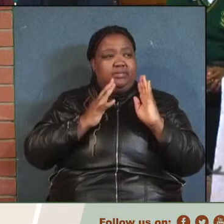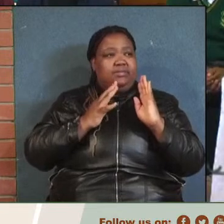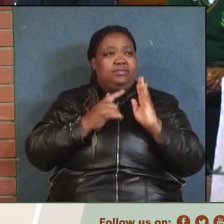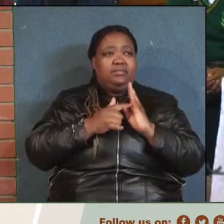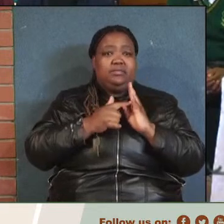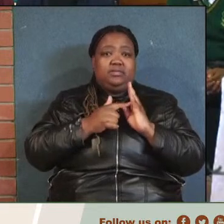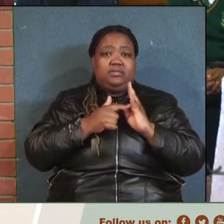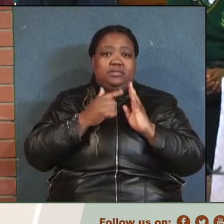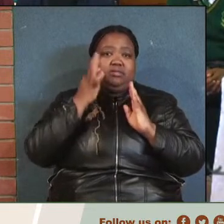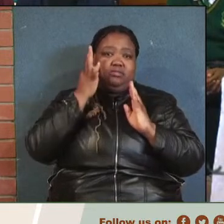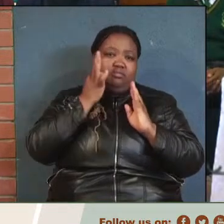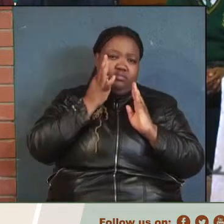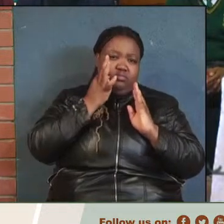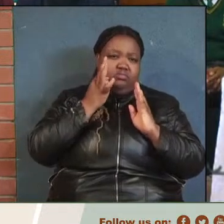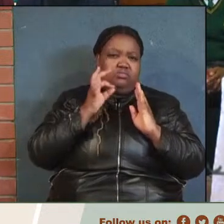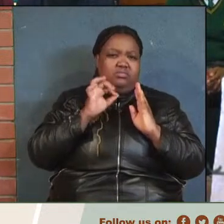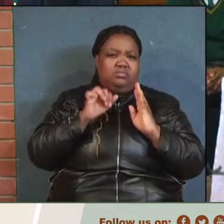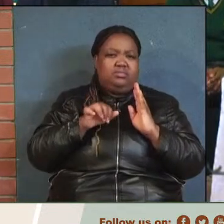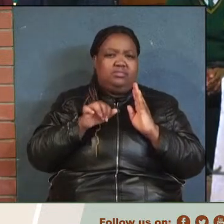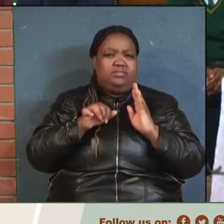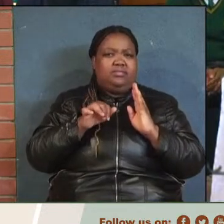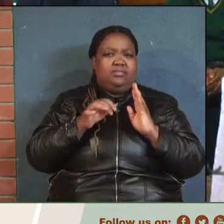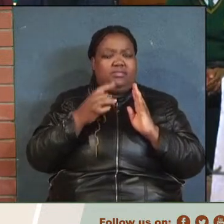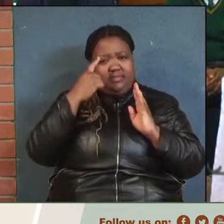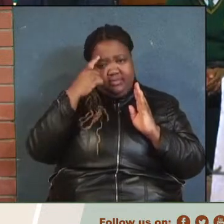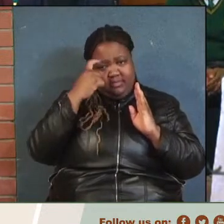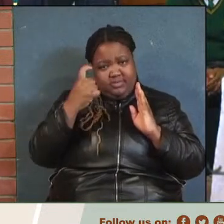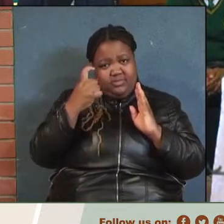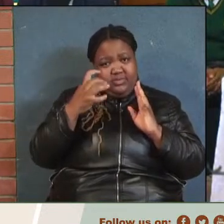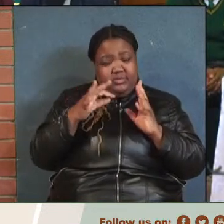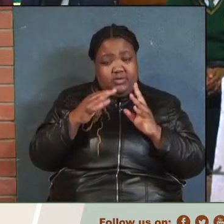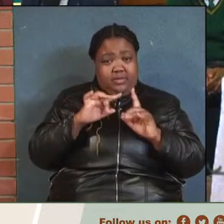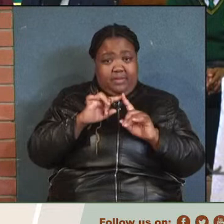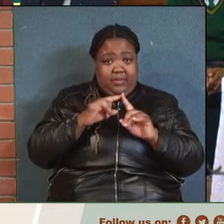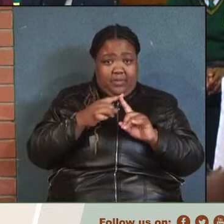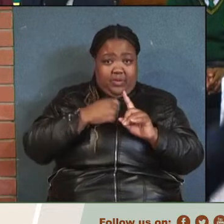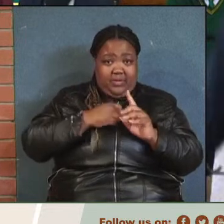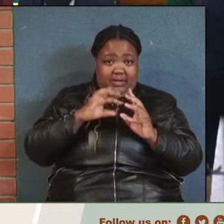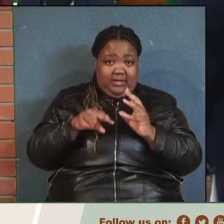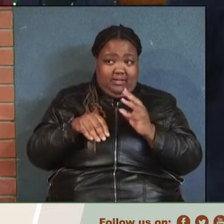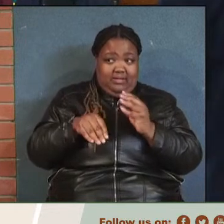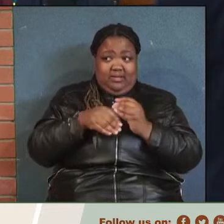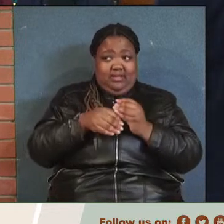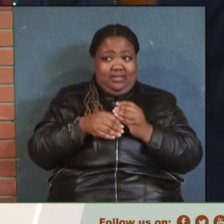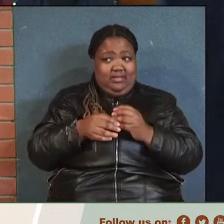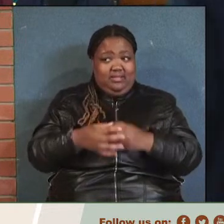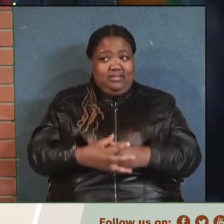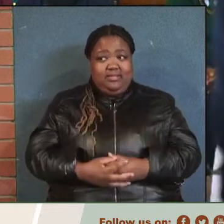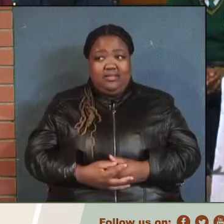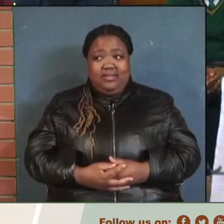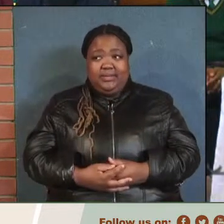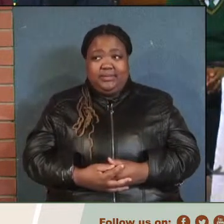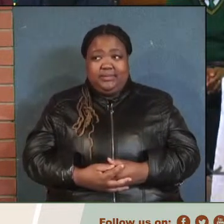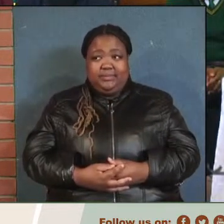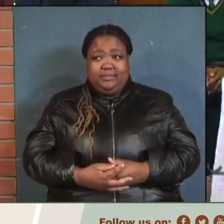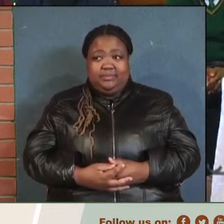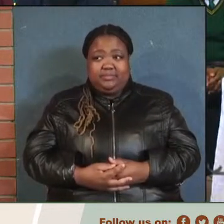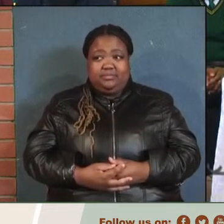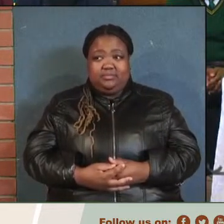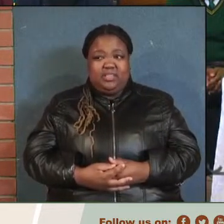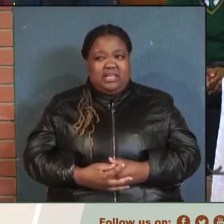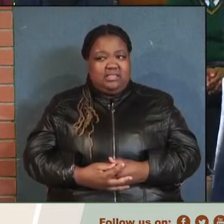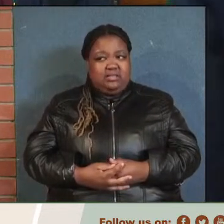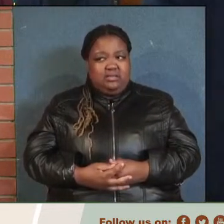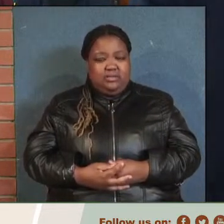cute. I believe you were adding on to my point, so thank you. Thank you ever so much. Thank